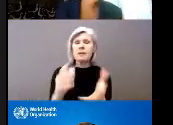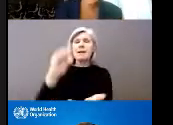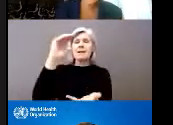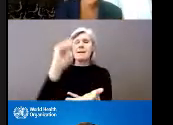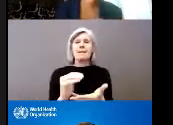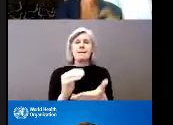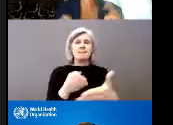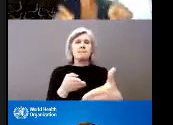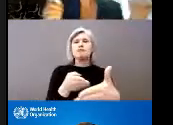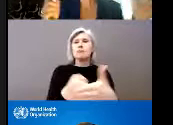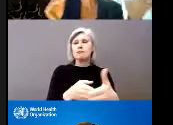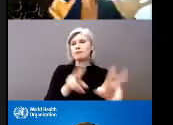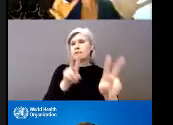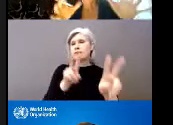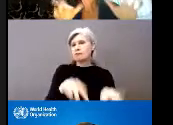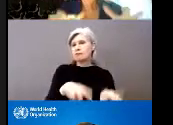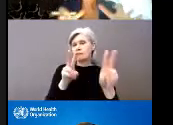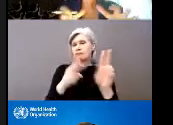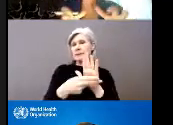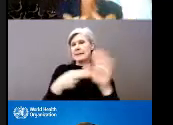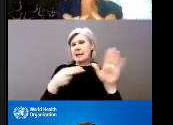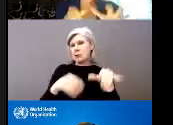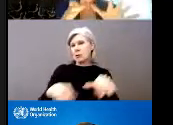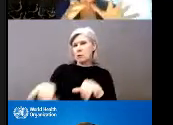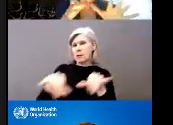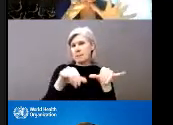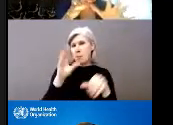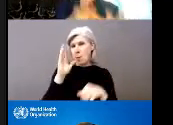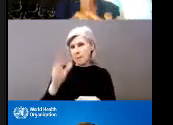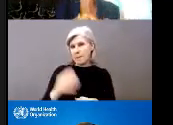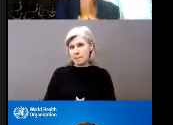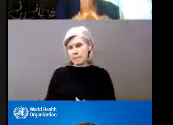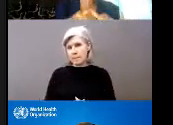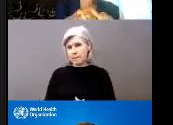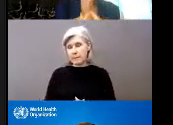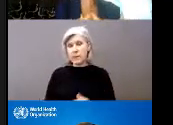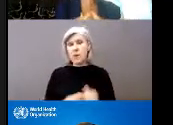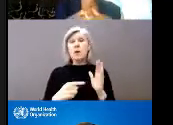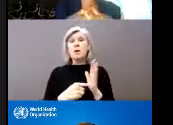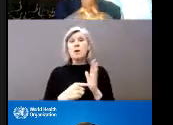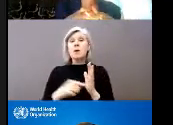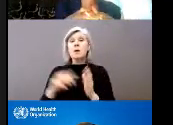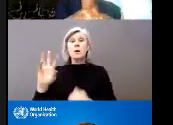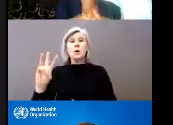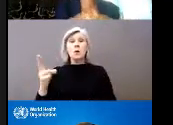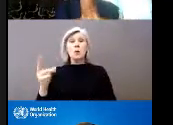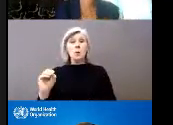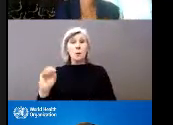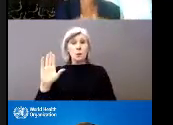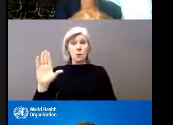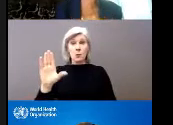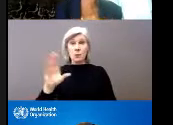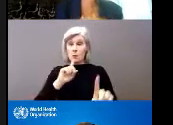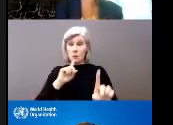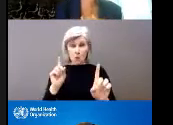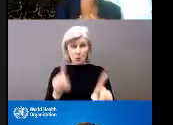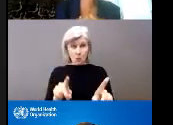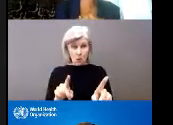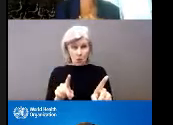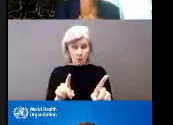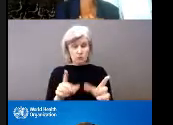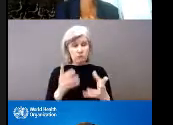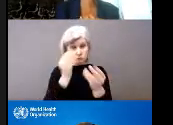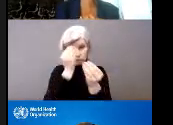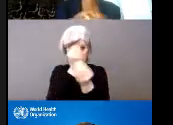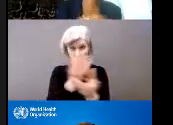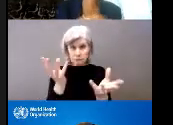stereotypes. The report indicates that if we can implement those 3